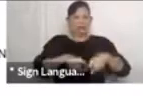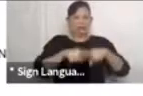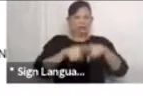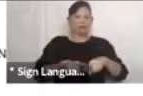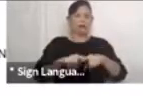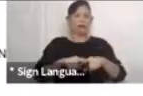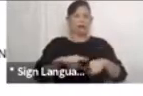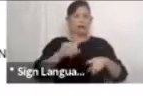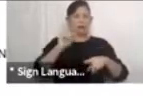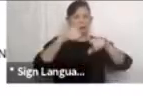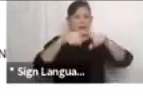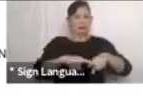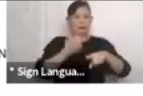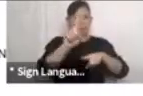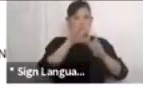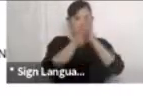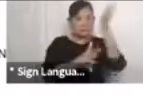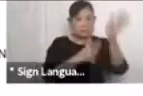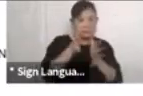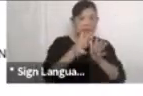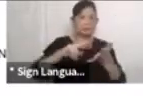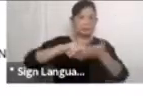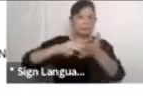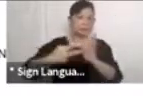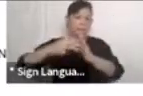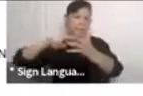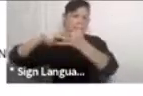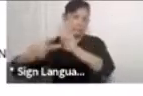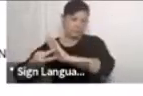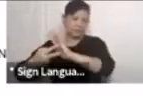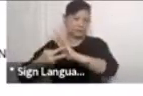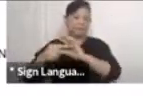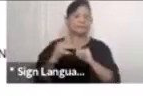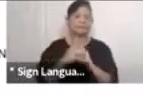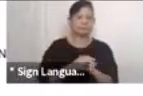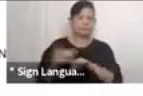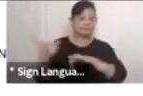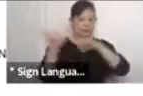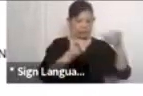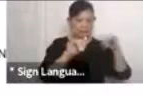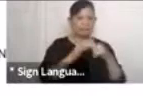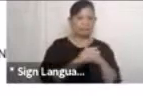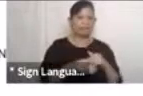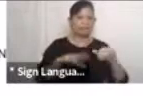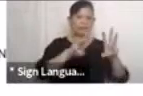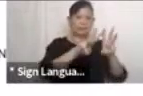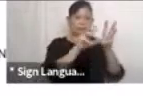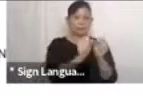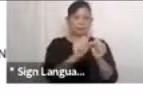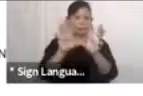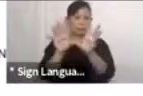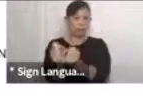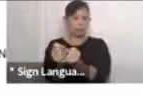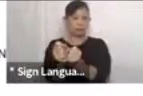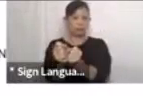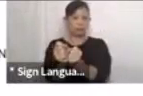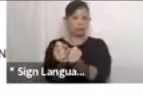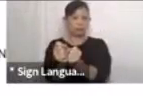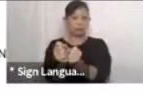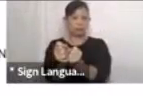and that basically can send different messages. And our workshops were always